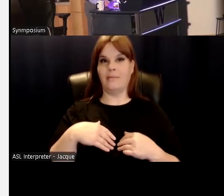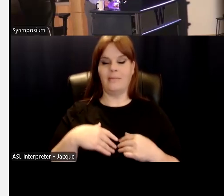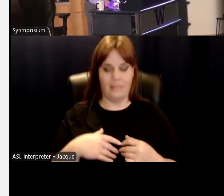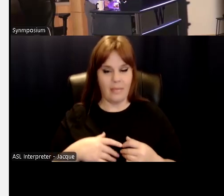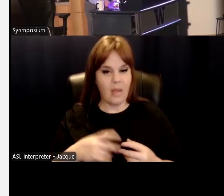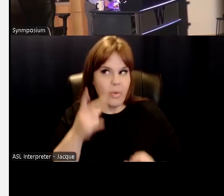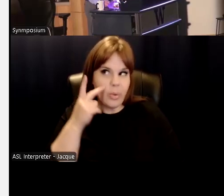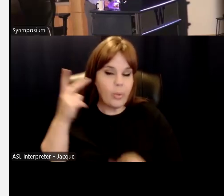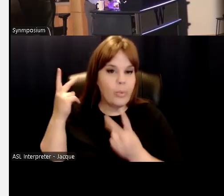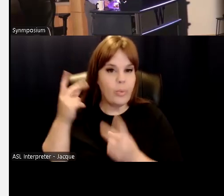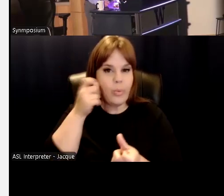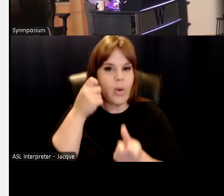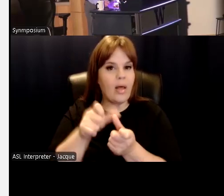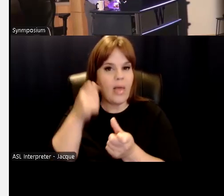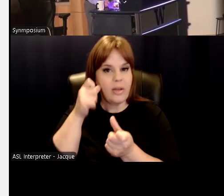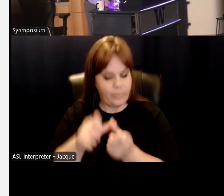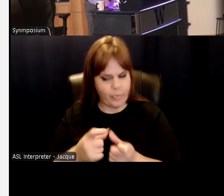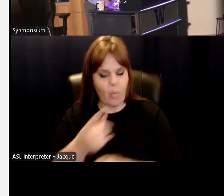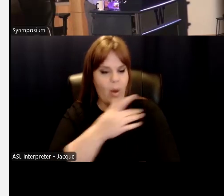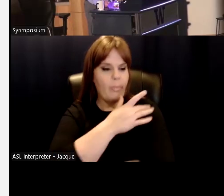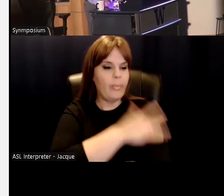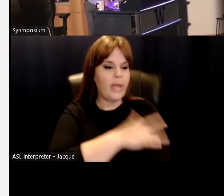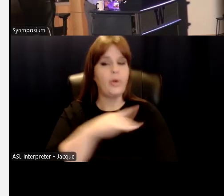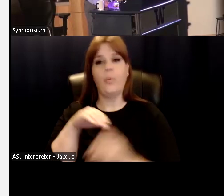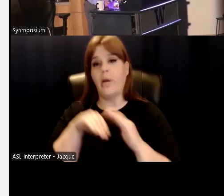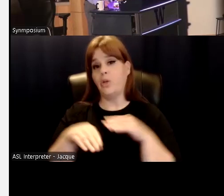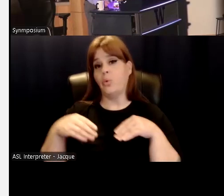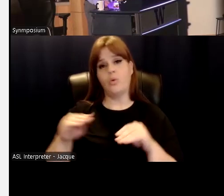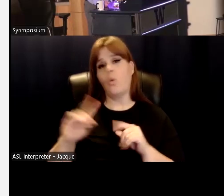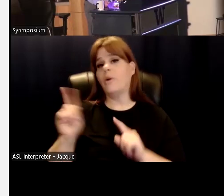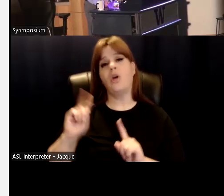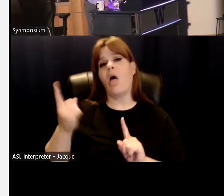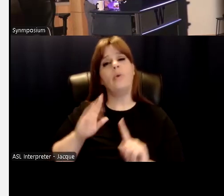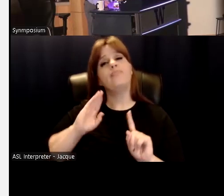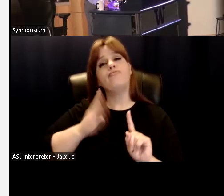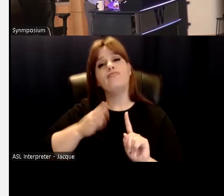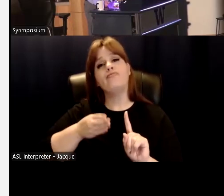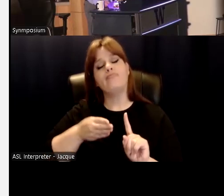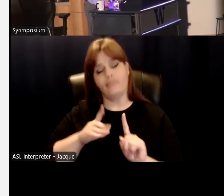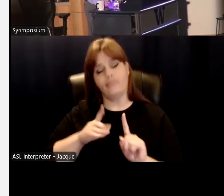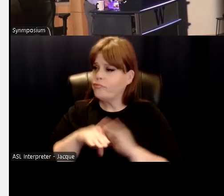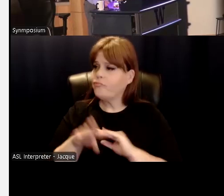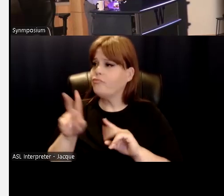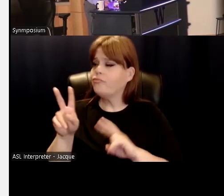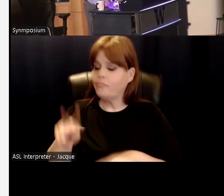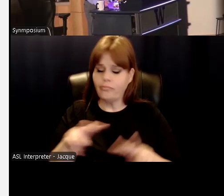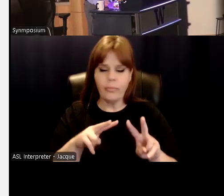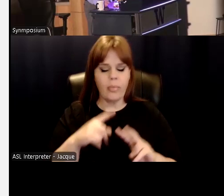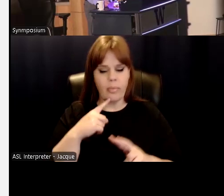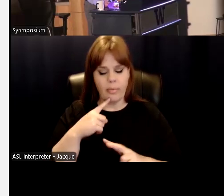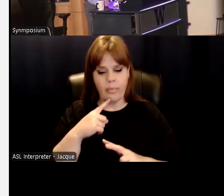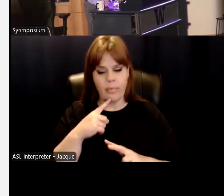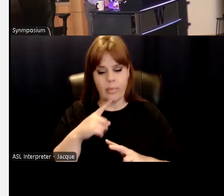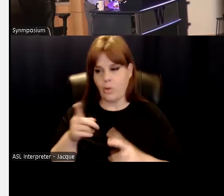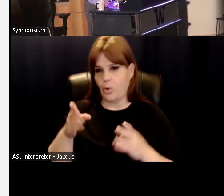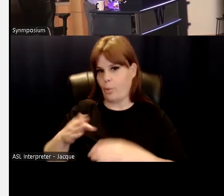Recollection, like I had one patient who went into a store where she always goes and said, to the